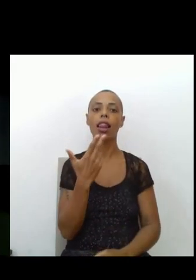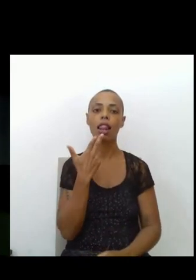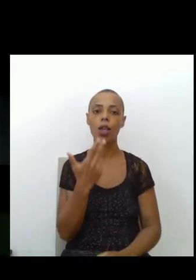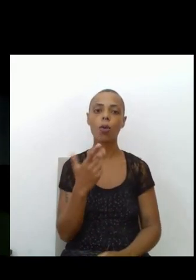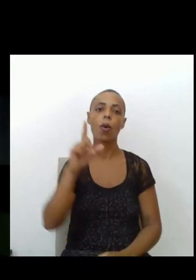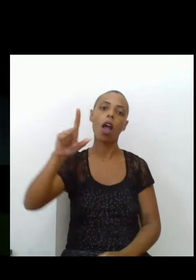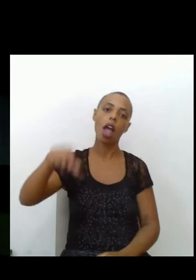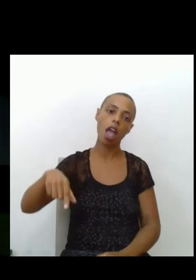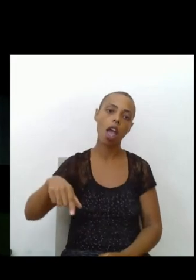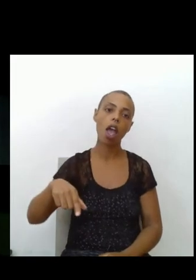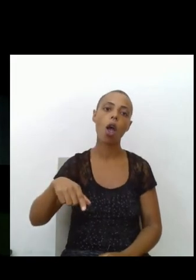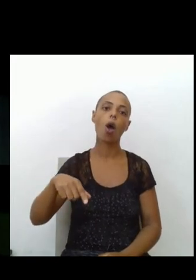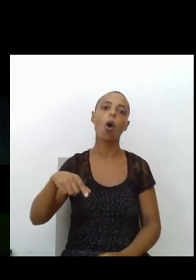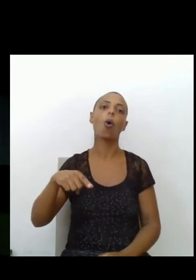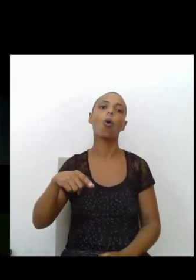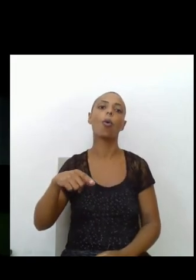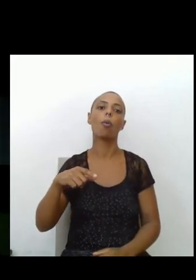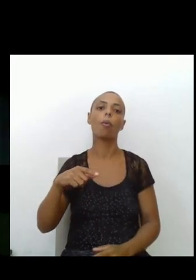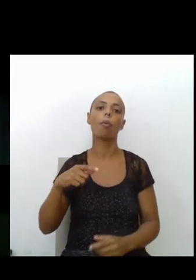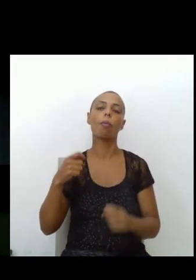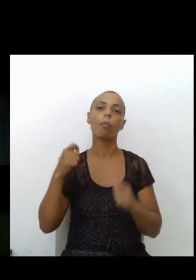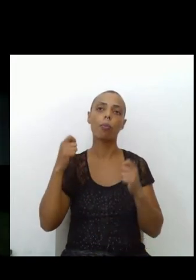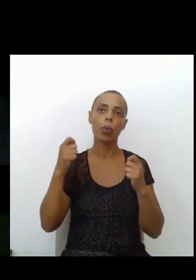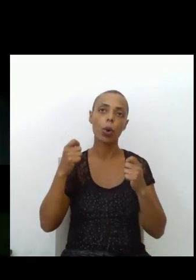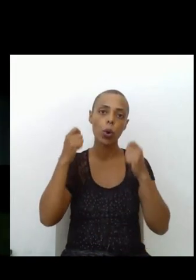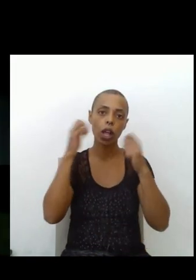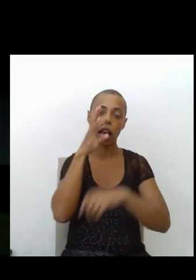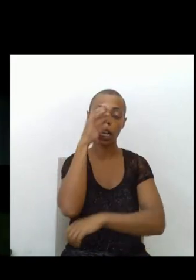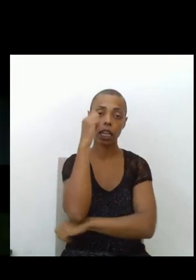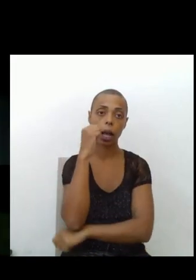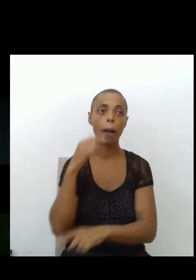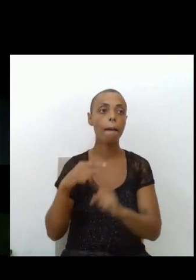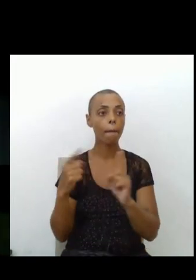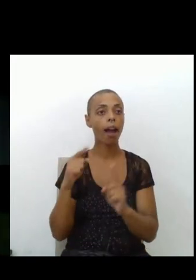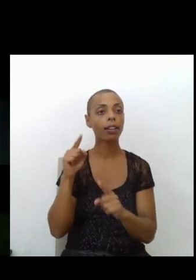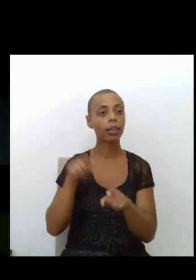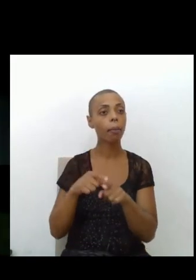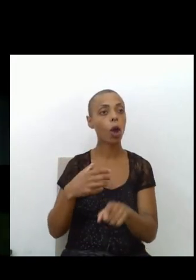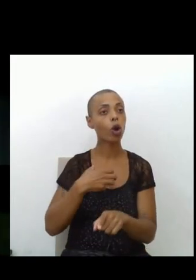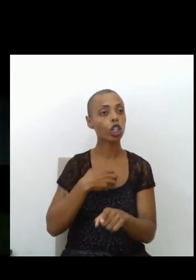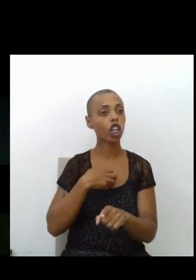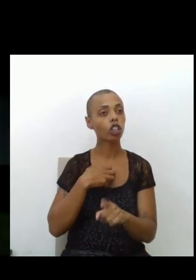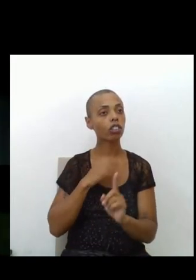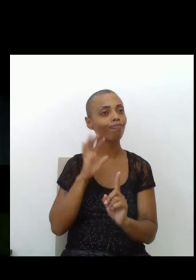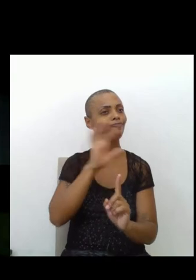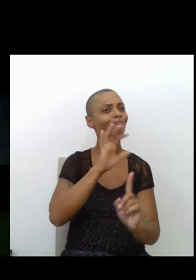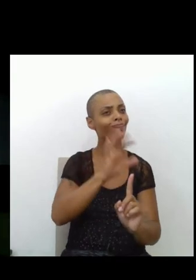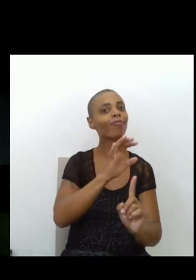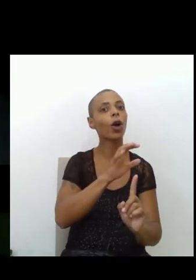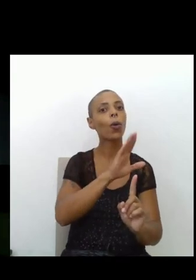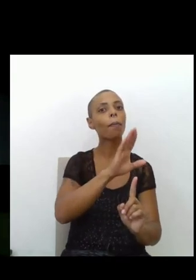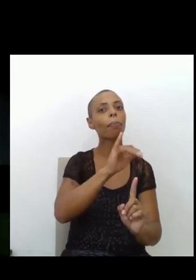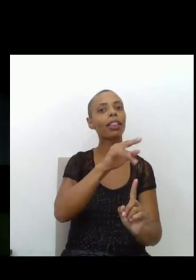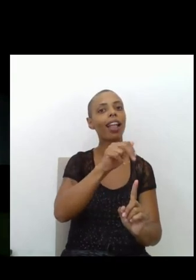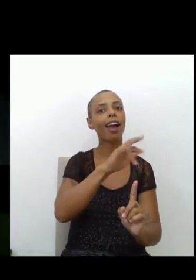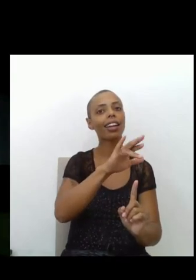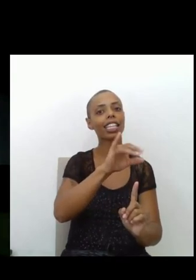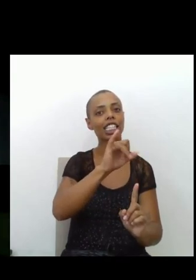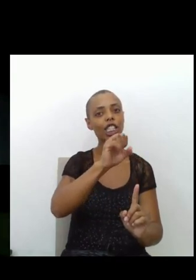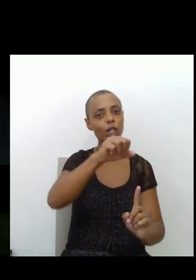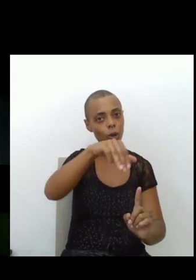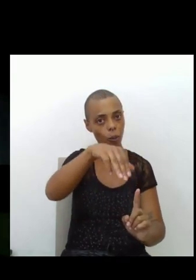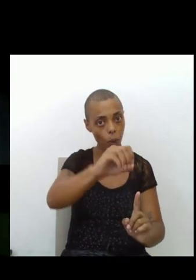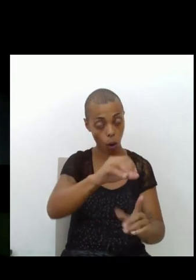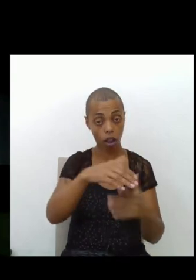as protest as resistance but also a way of disturbing a binary world